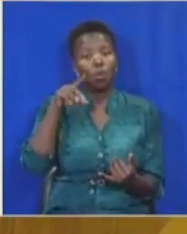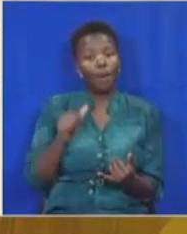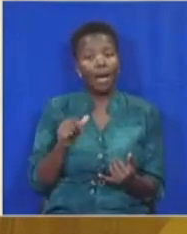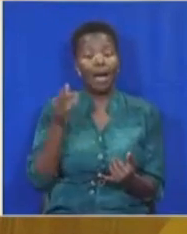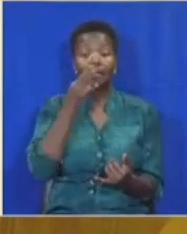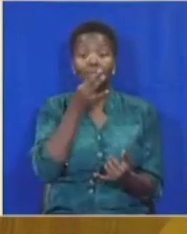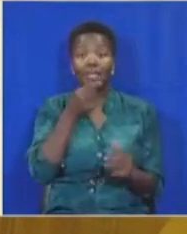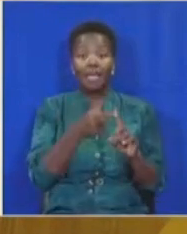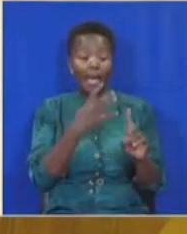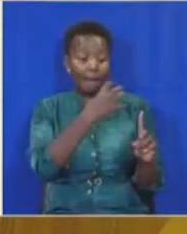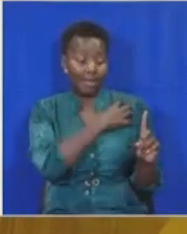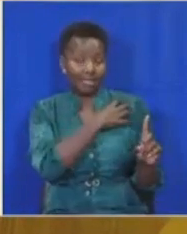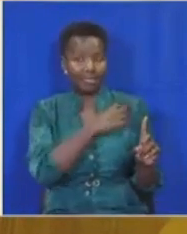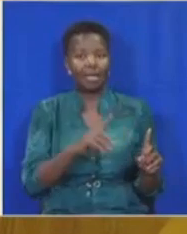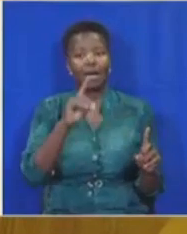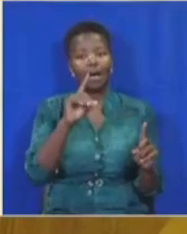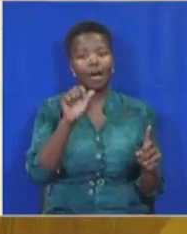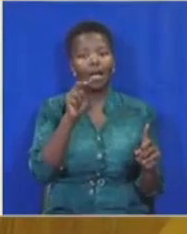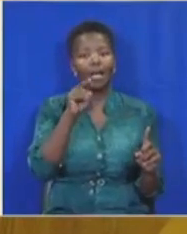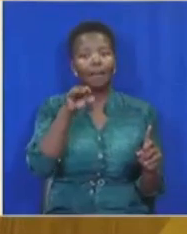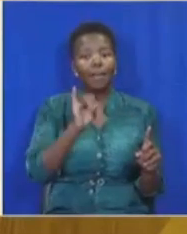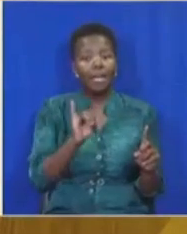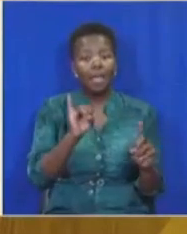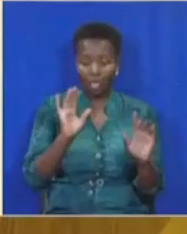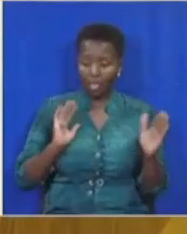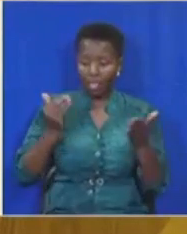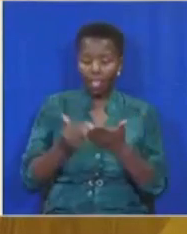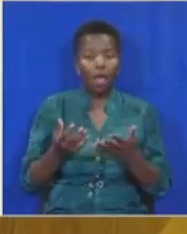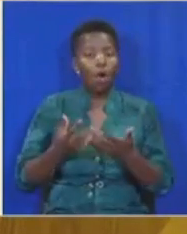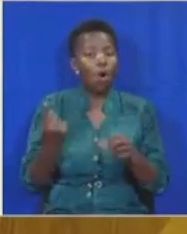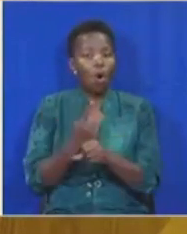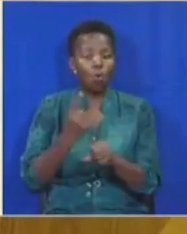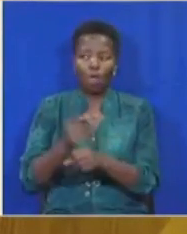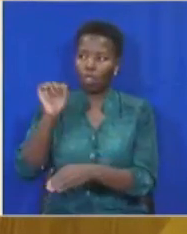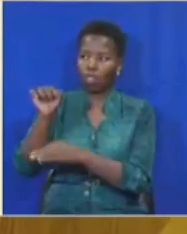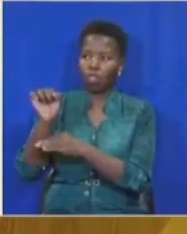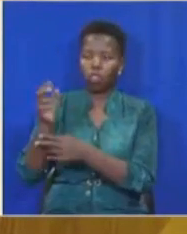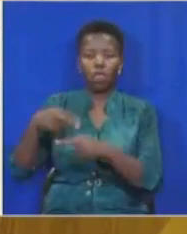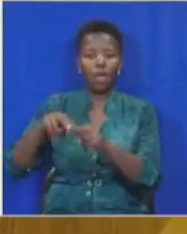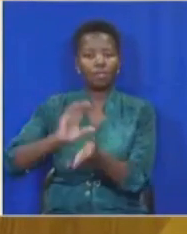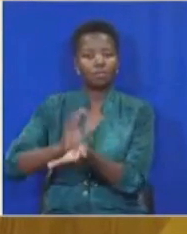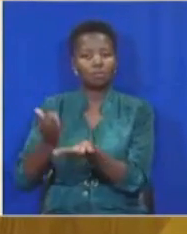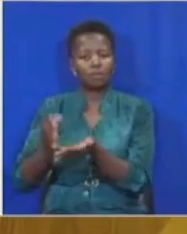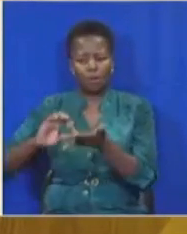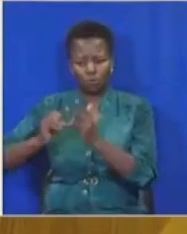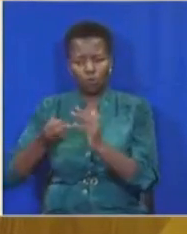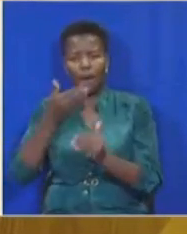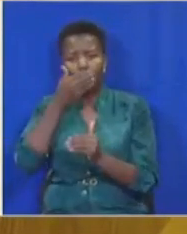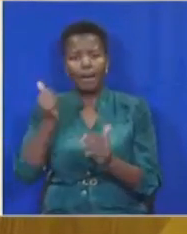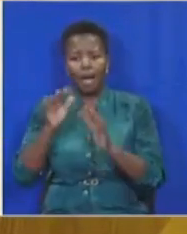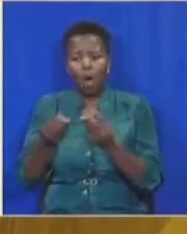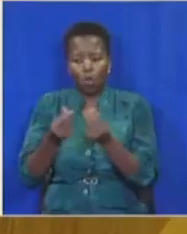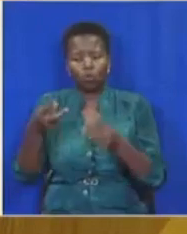the Minister Bathabile Dlamini has been hell-bent in undermining the National Treasury's assistance in putting and solving